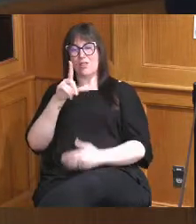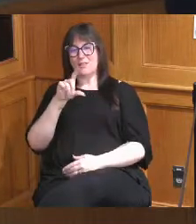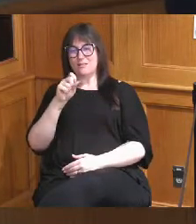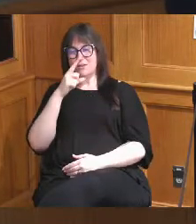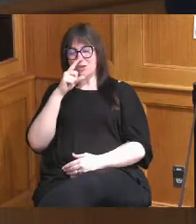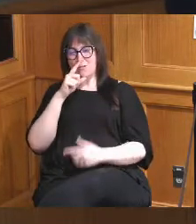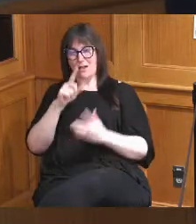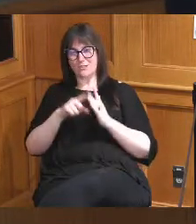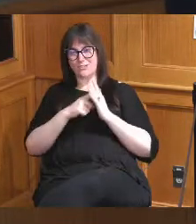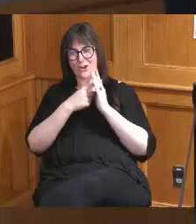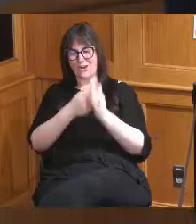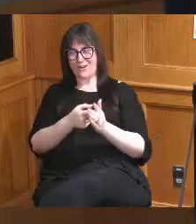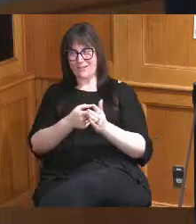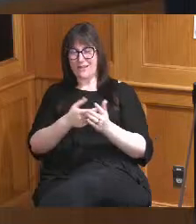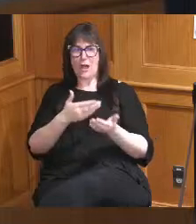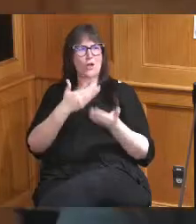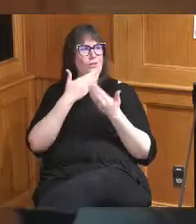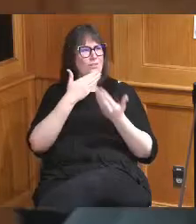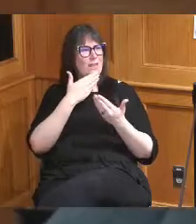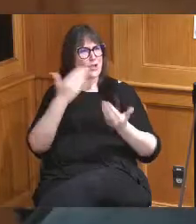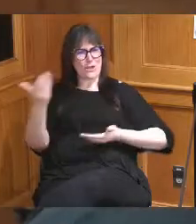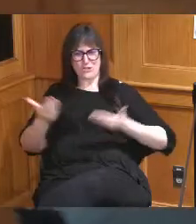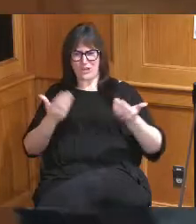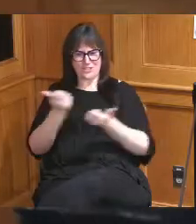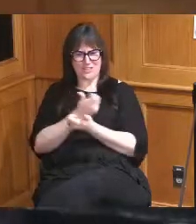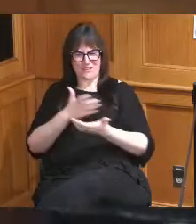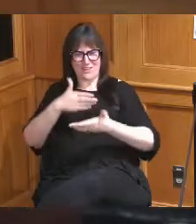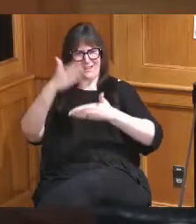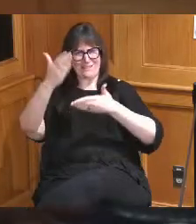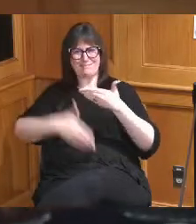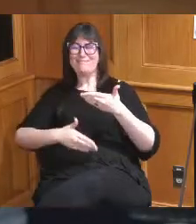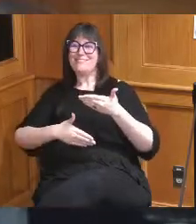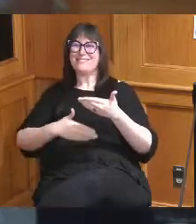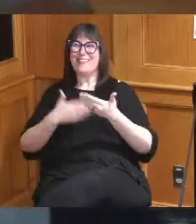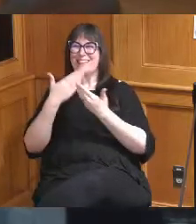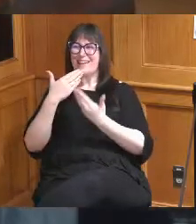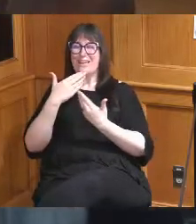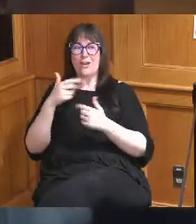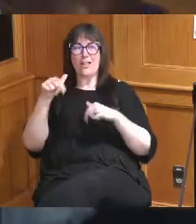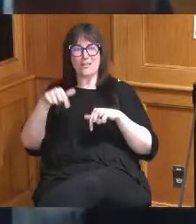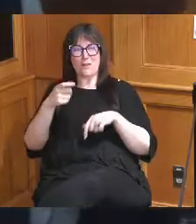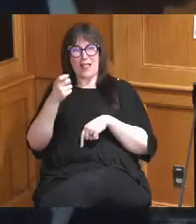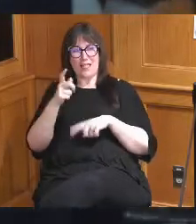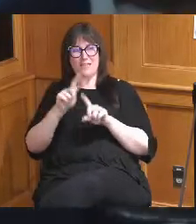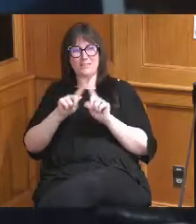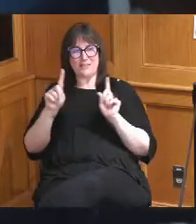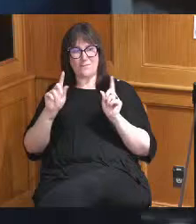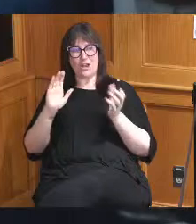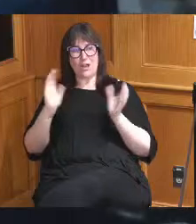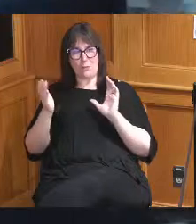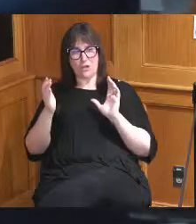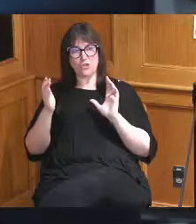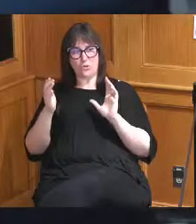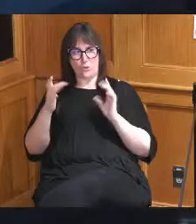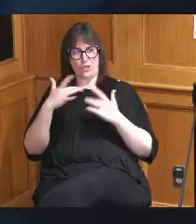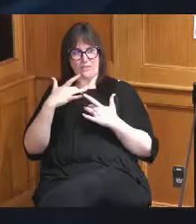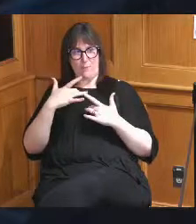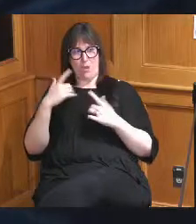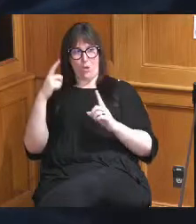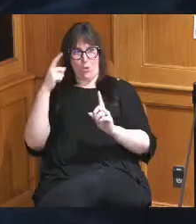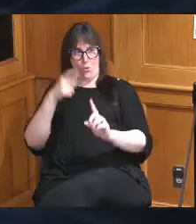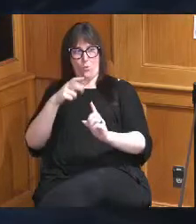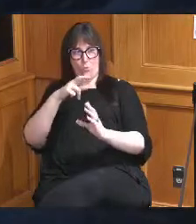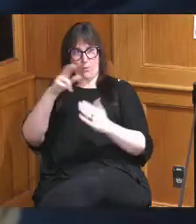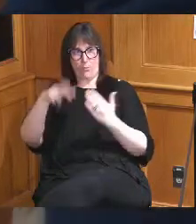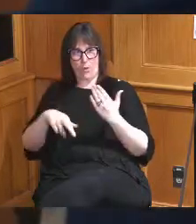off. Thank you, Commissioner. You took care of all of my introductions. There we go. Very good. This is going to be a little different than our typical midterm reports. There's a reason and background for it,